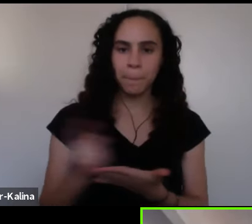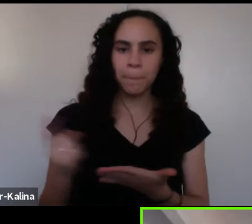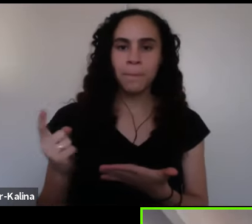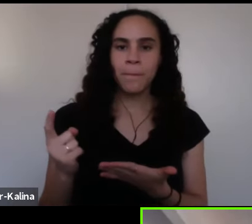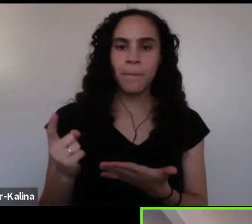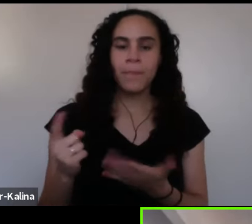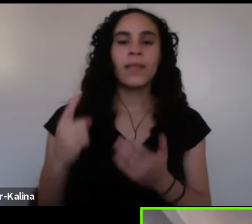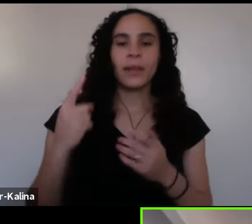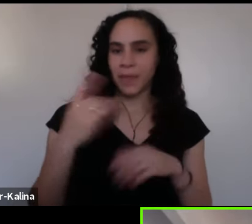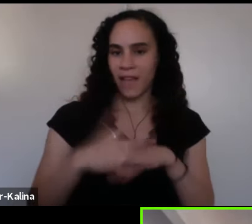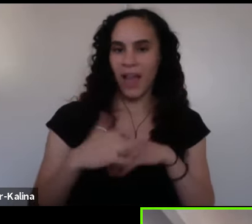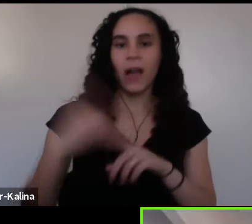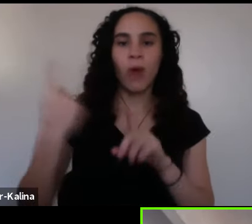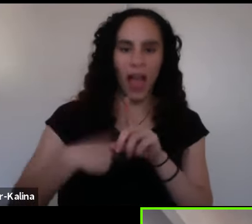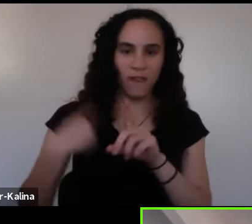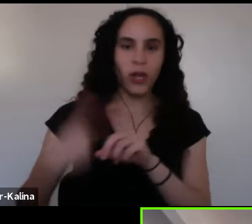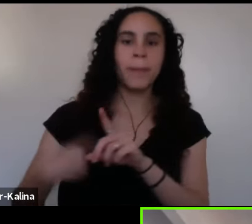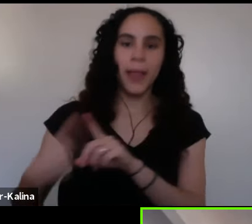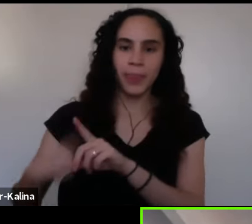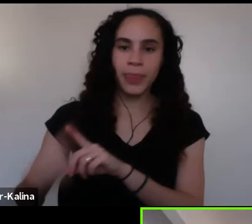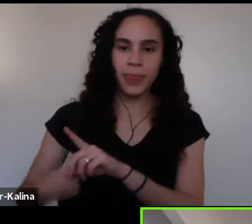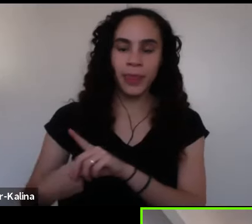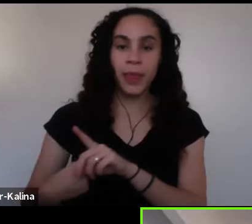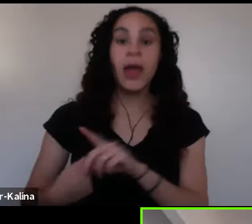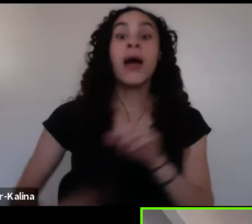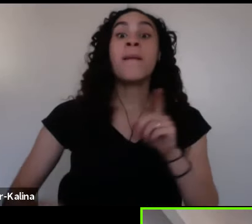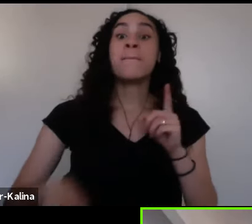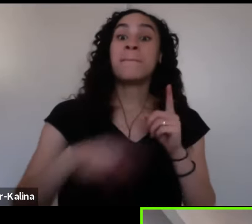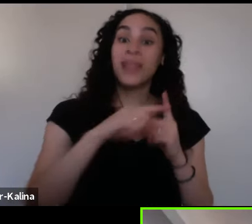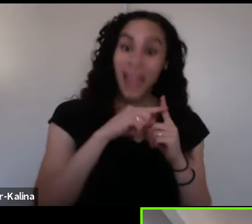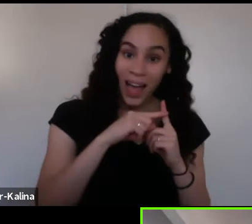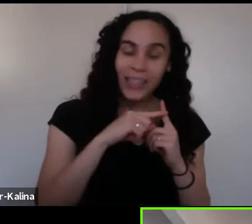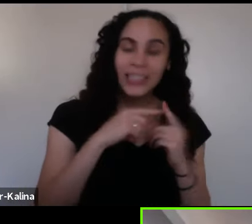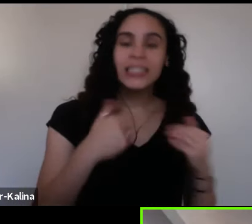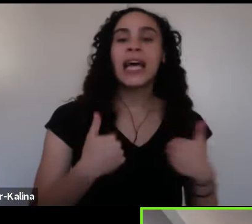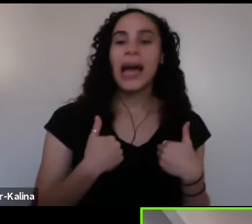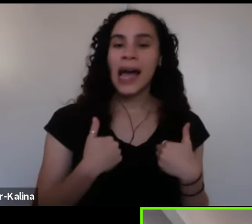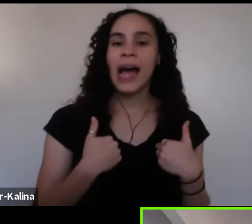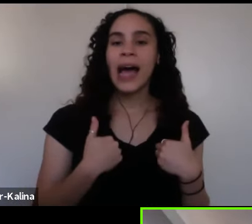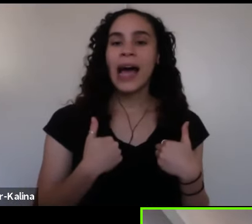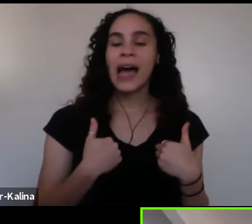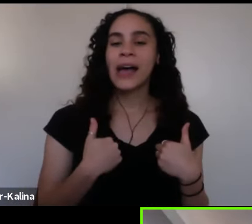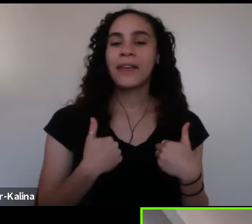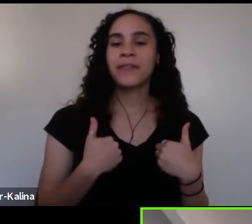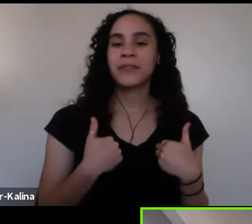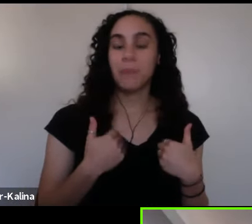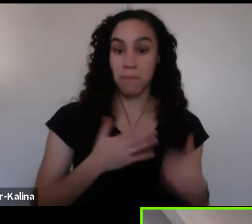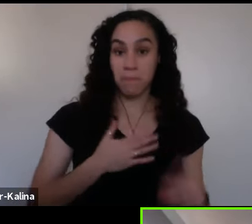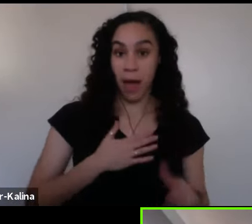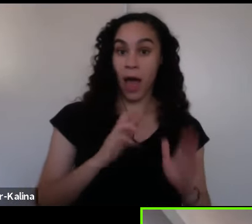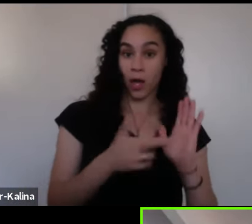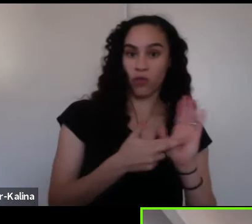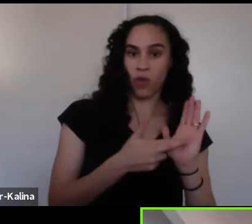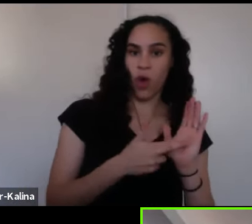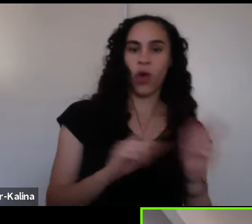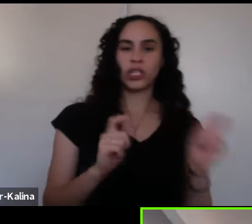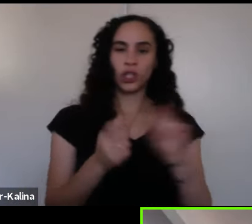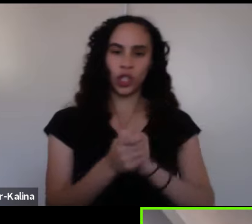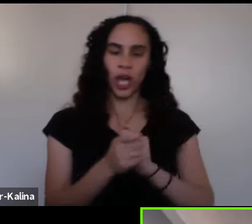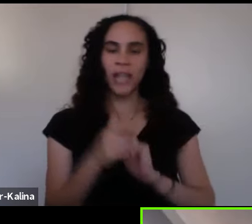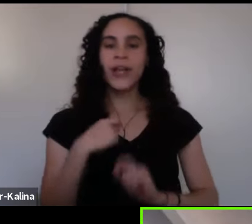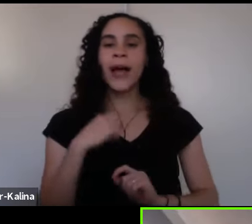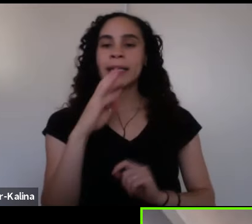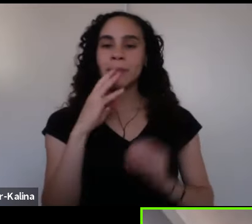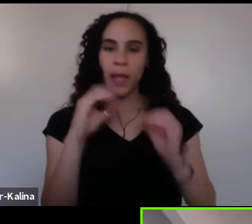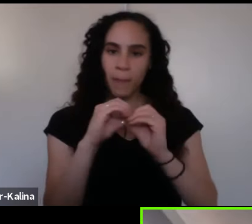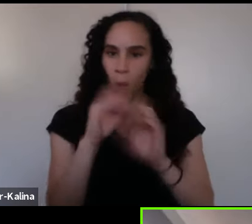month. And then on top of that, as an added resource, my role has shifted to speaking more directly with